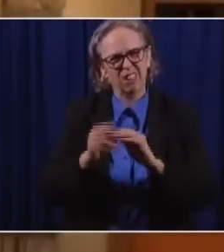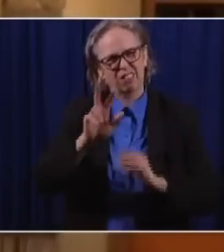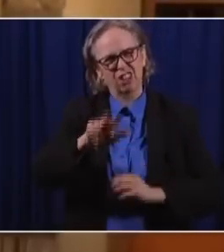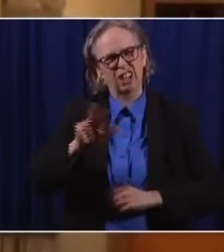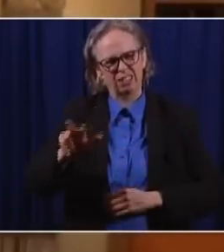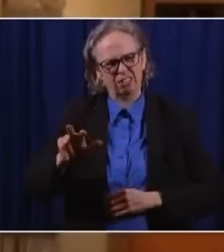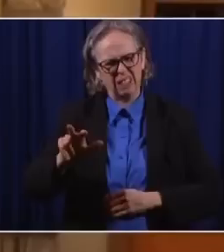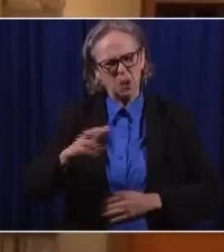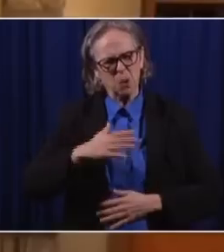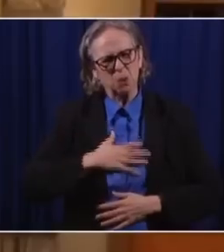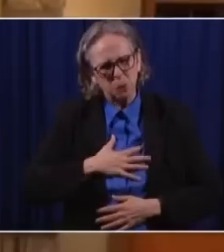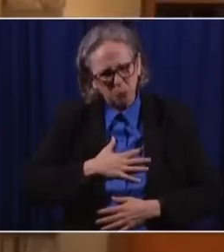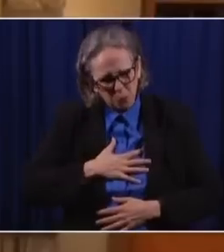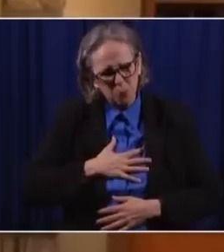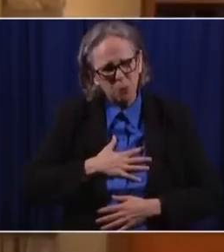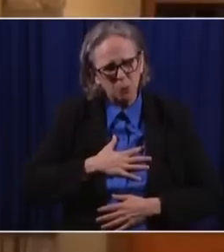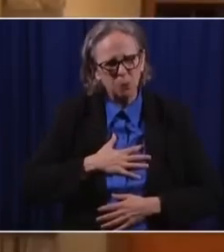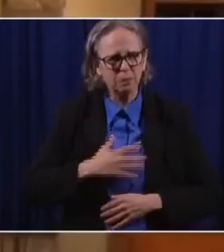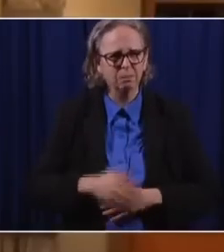rate than we've seen.